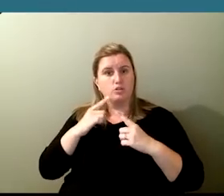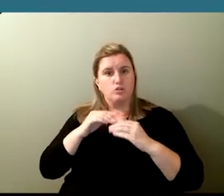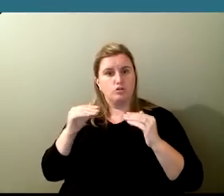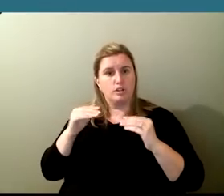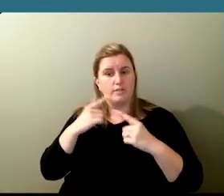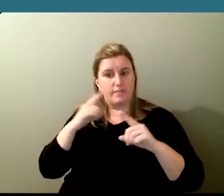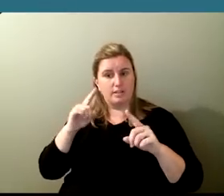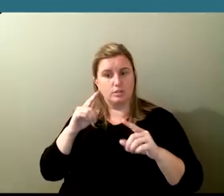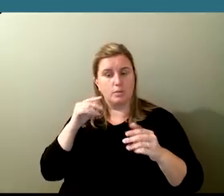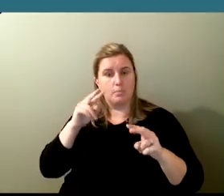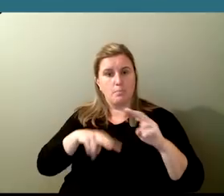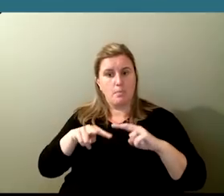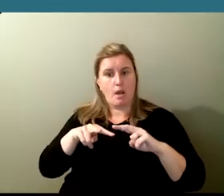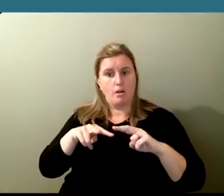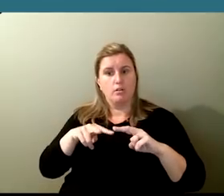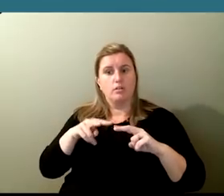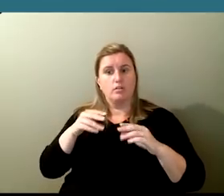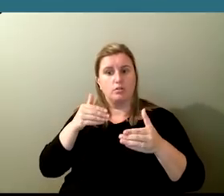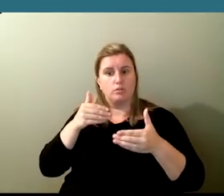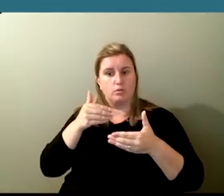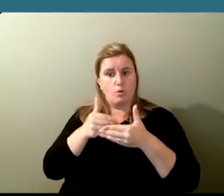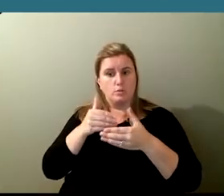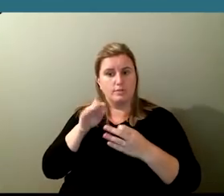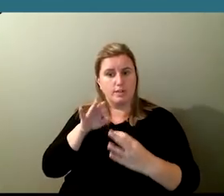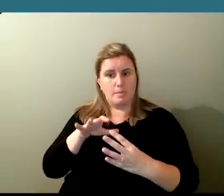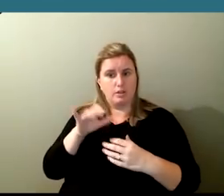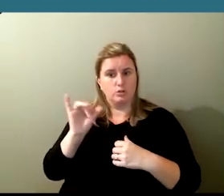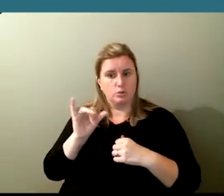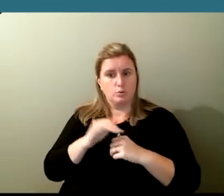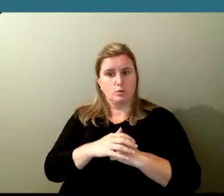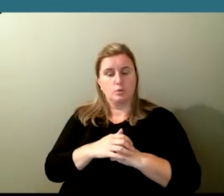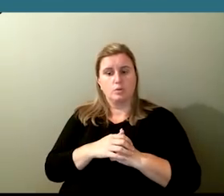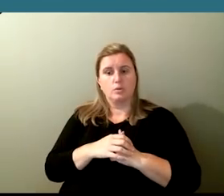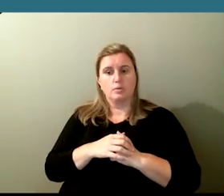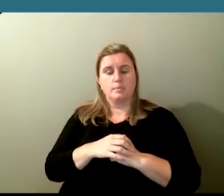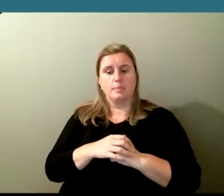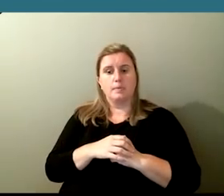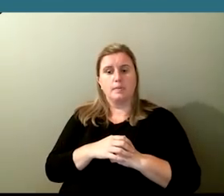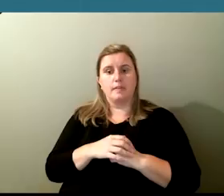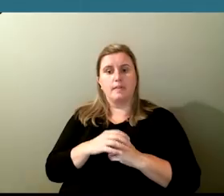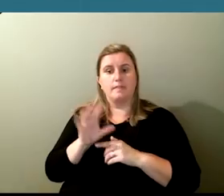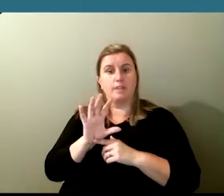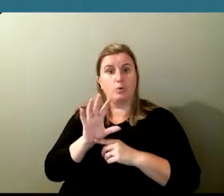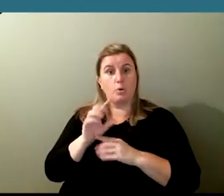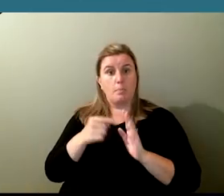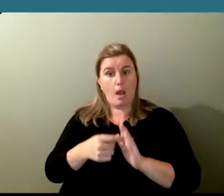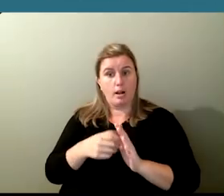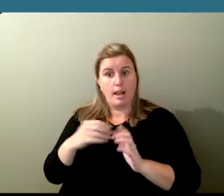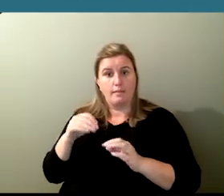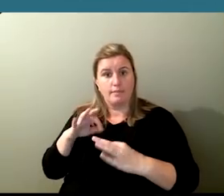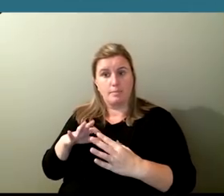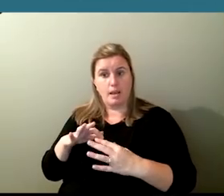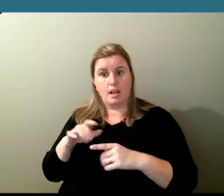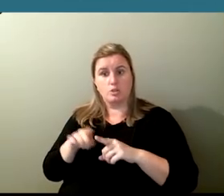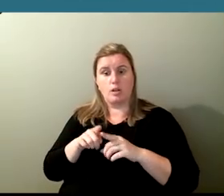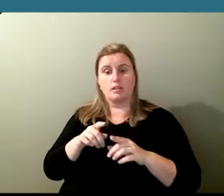Modeling plus feedback is also something that has been evaluated successfully. Video modeling and feedback, as well as skill rehearsal and